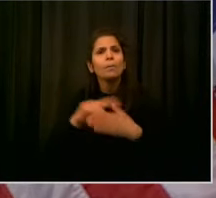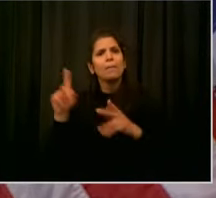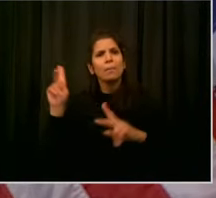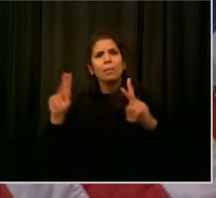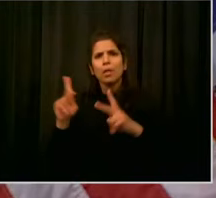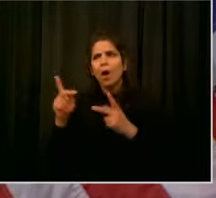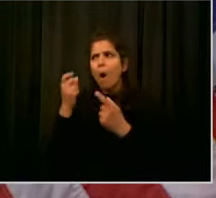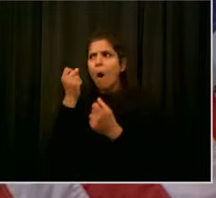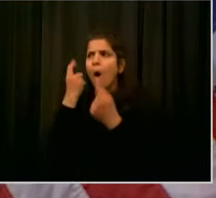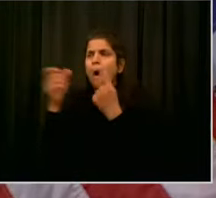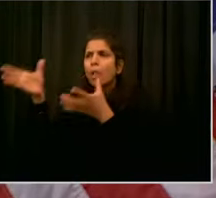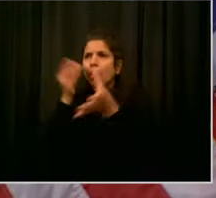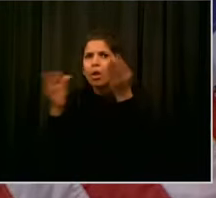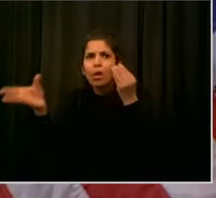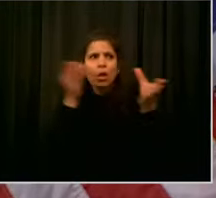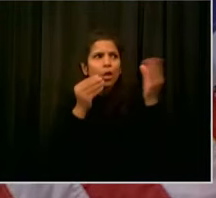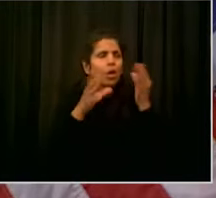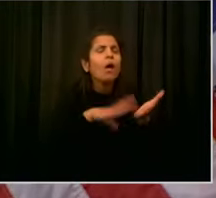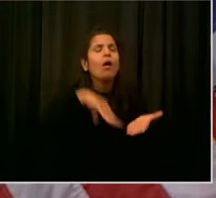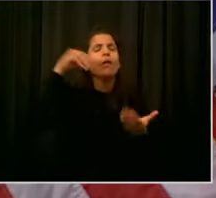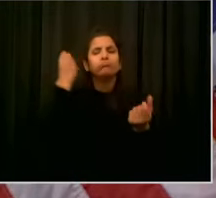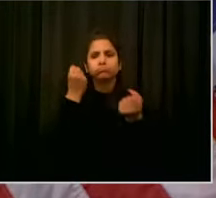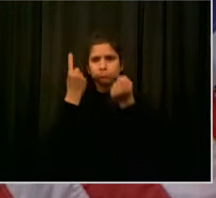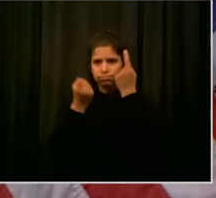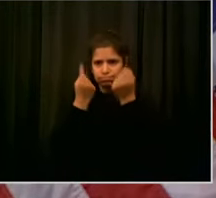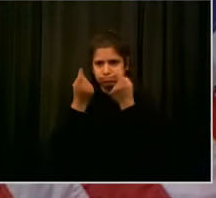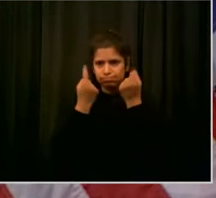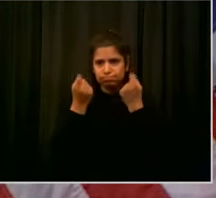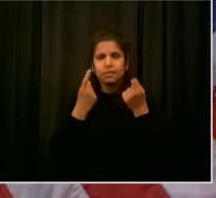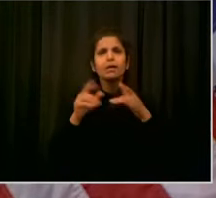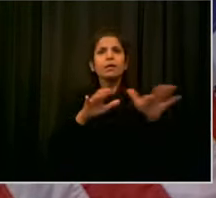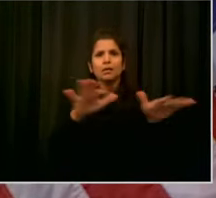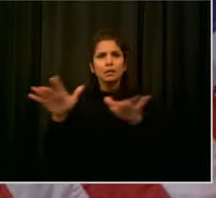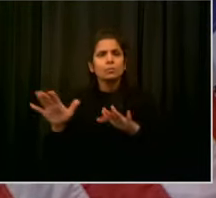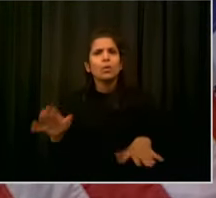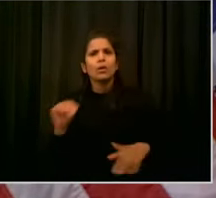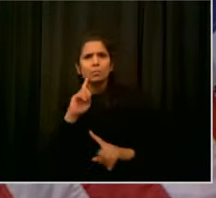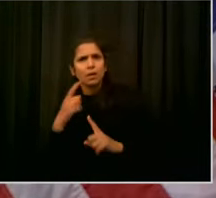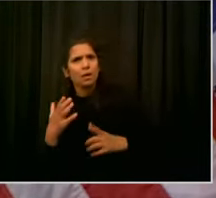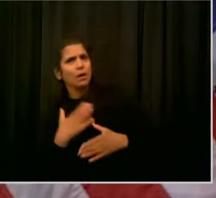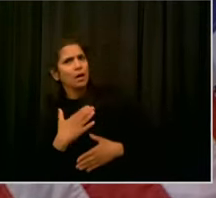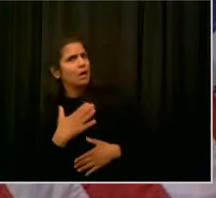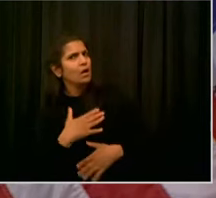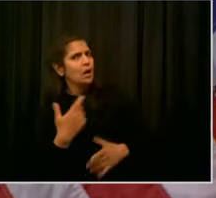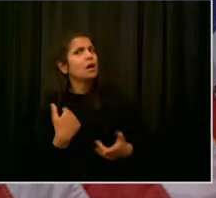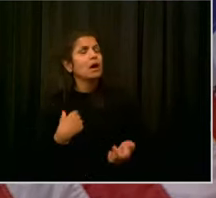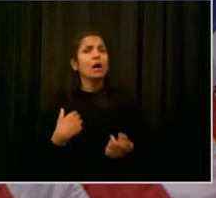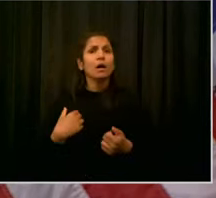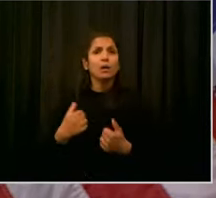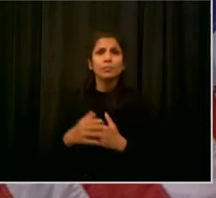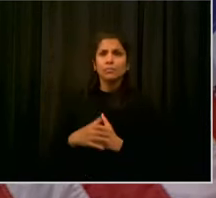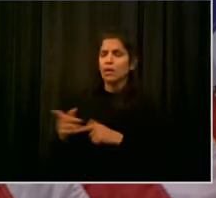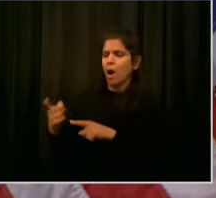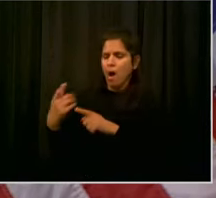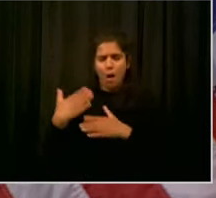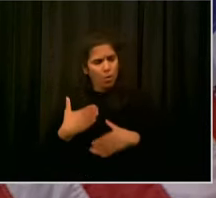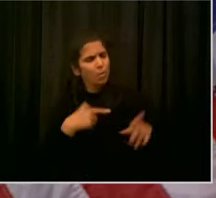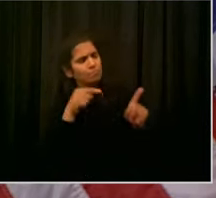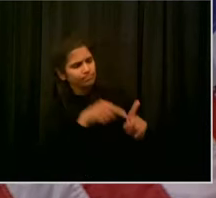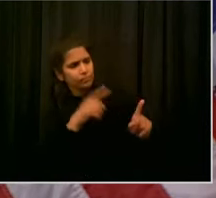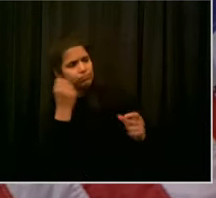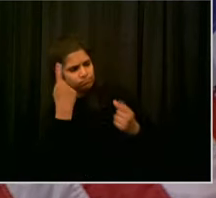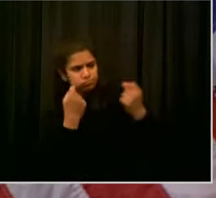there. And so even when they moved around the city in complex ways, everyone worked it out. And there's a famous vignette where there's a